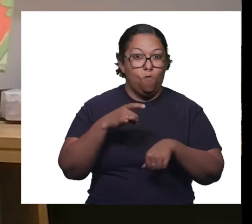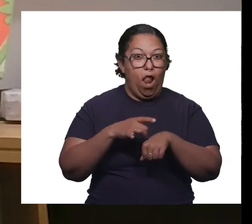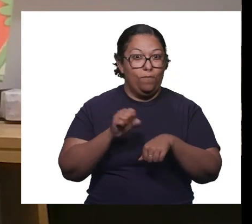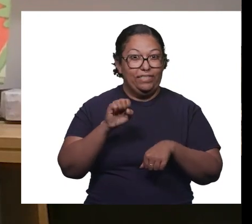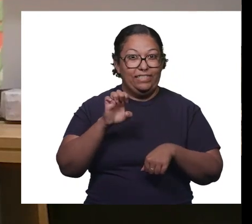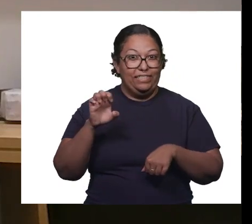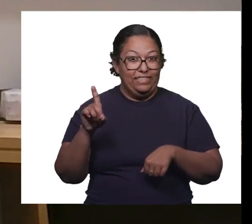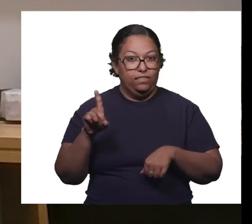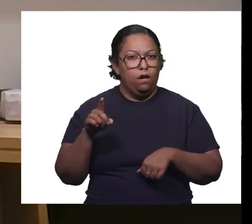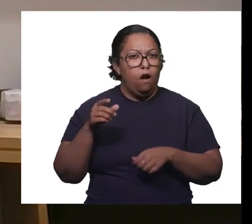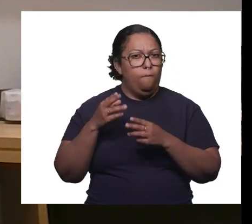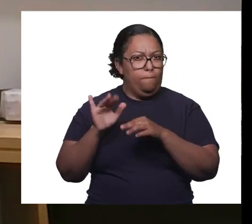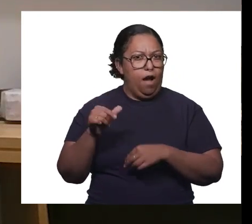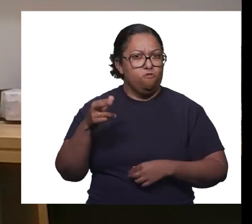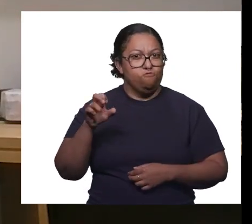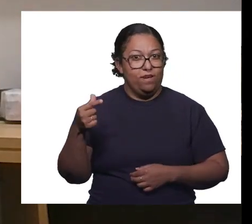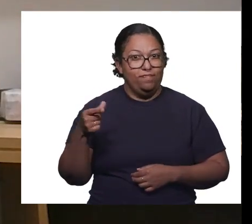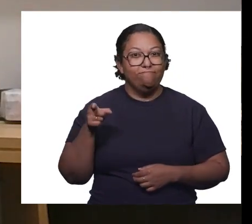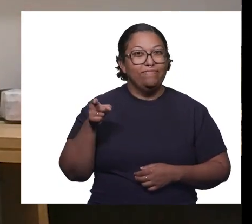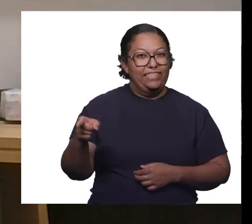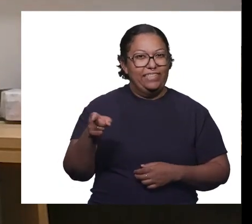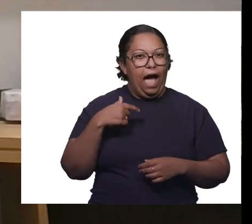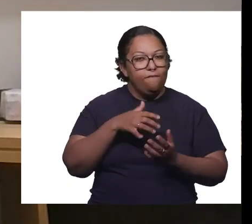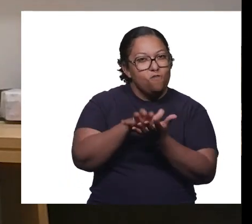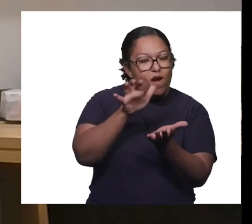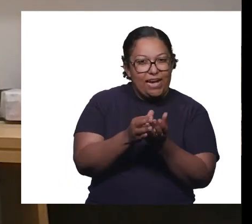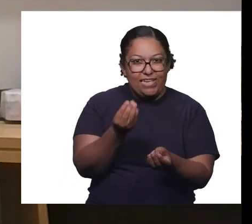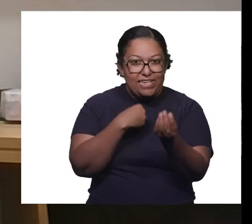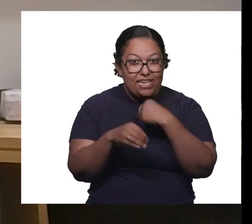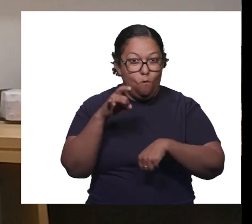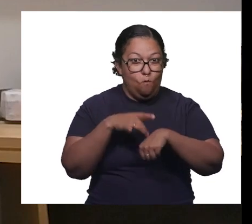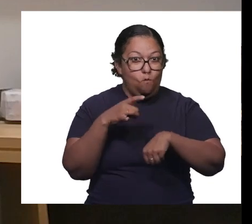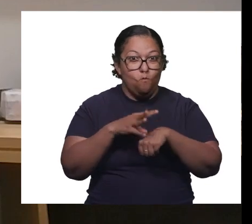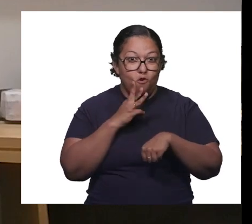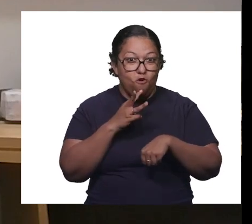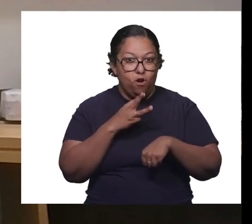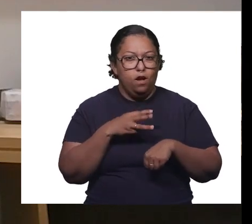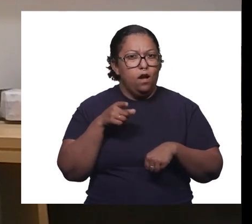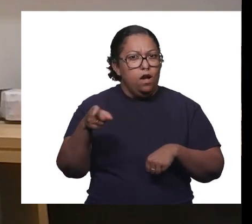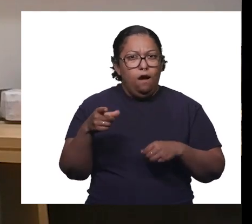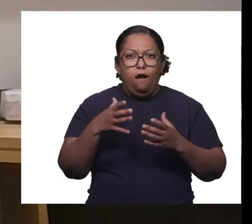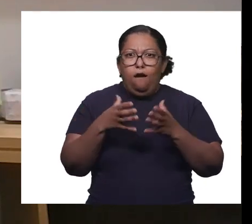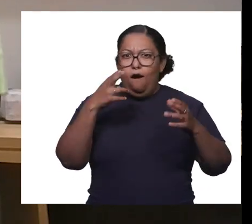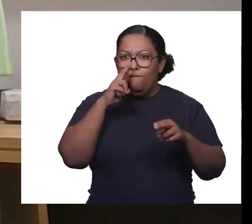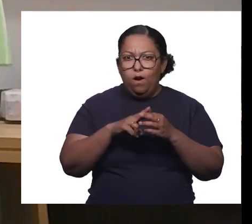crocodile eating a watermelon. But Greg Pizzoli, in all of his books, he has so much fun with the images underneath the